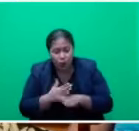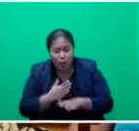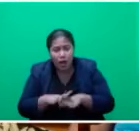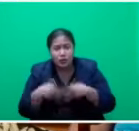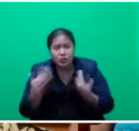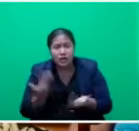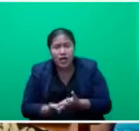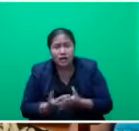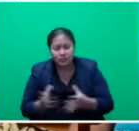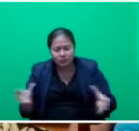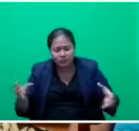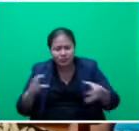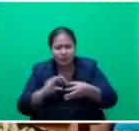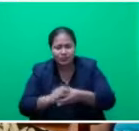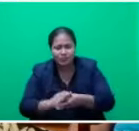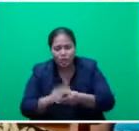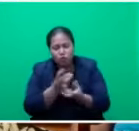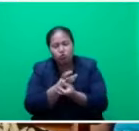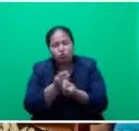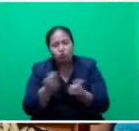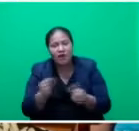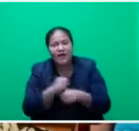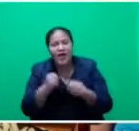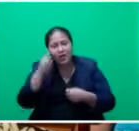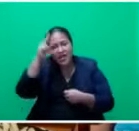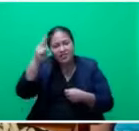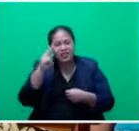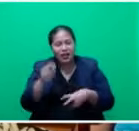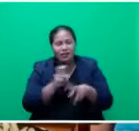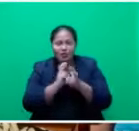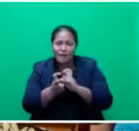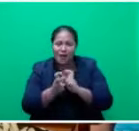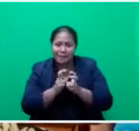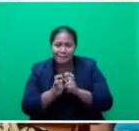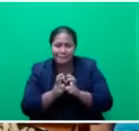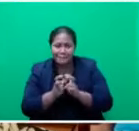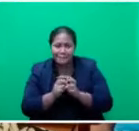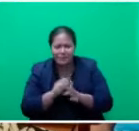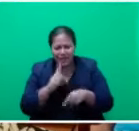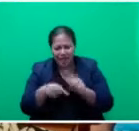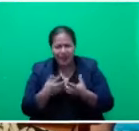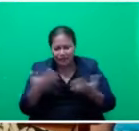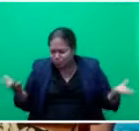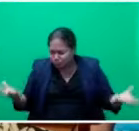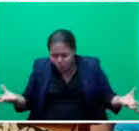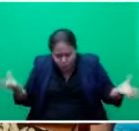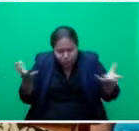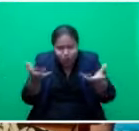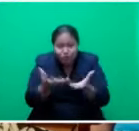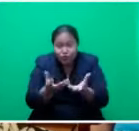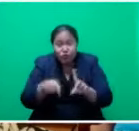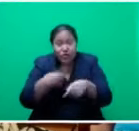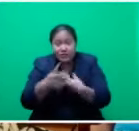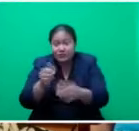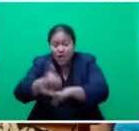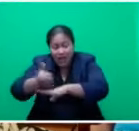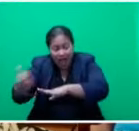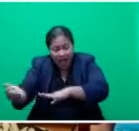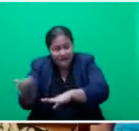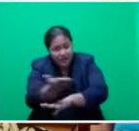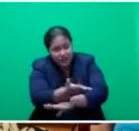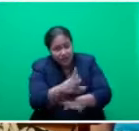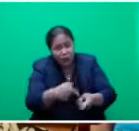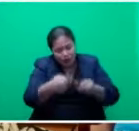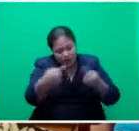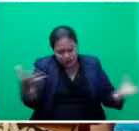talent to solve our national problems. It is about bringing together a government and the opposition to reach agreement on long-term policies for